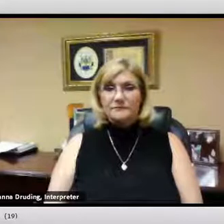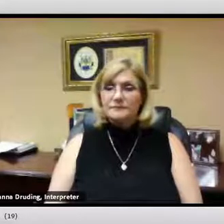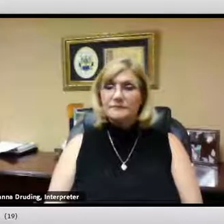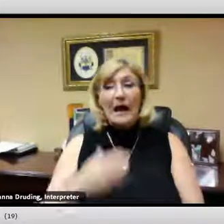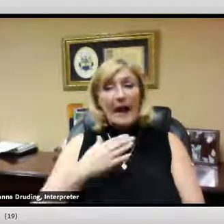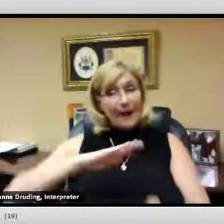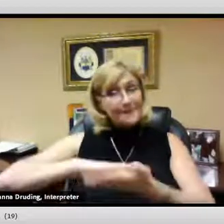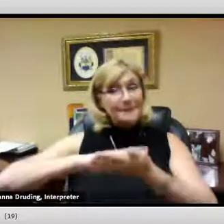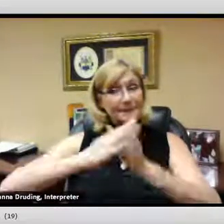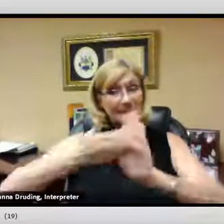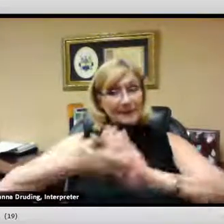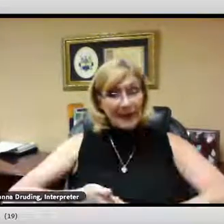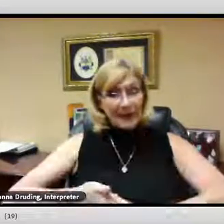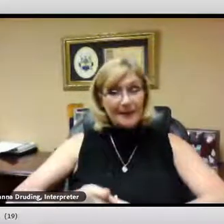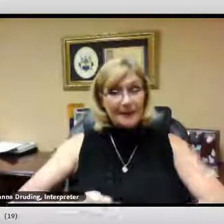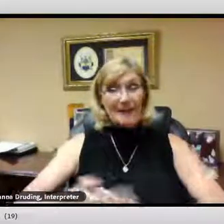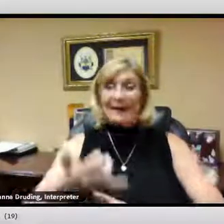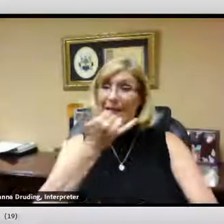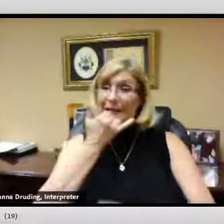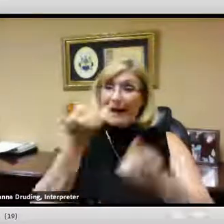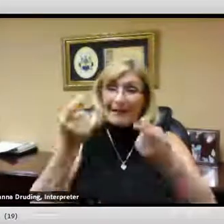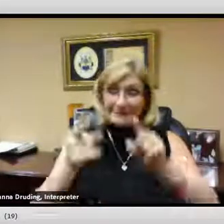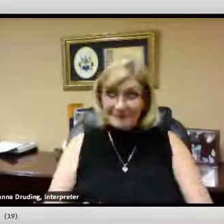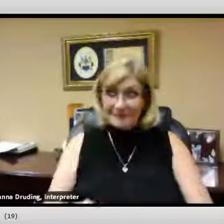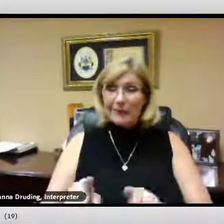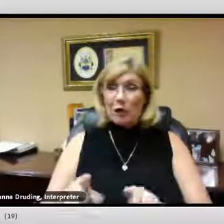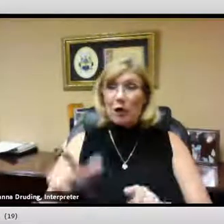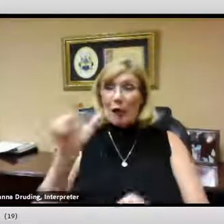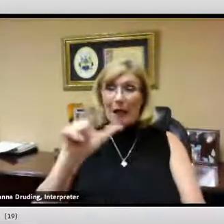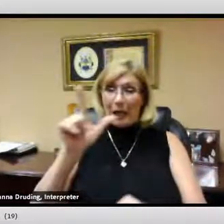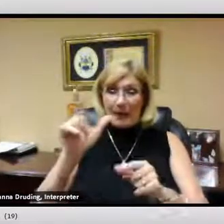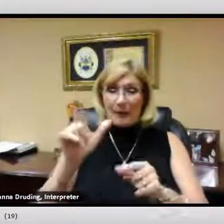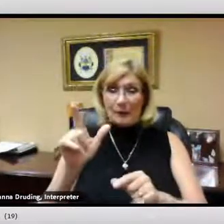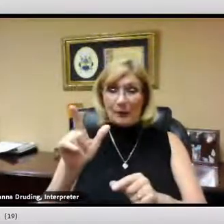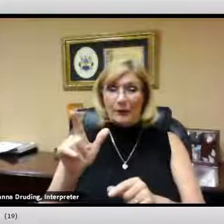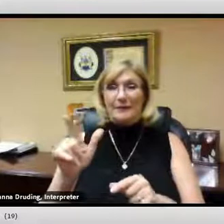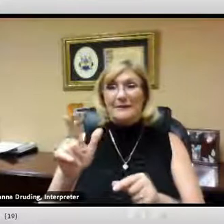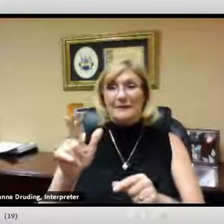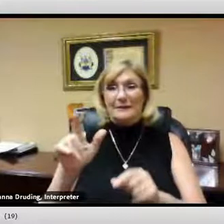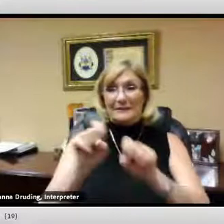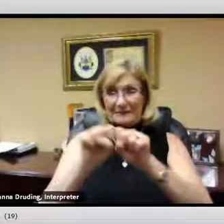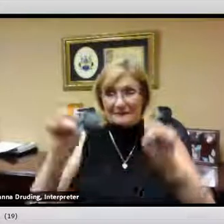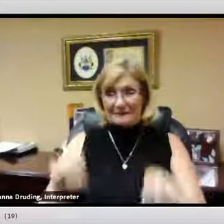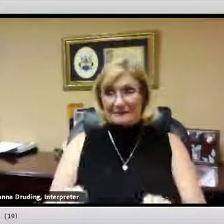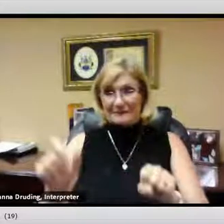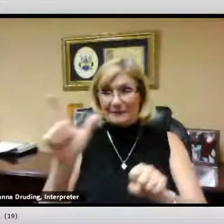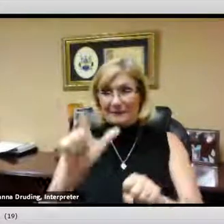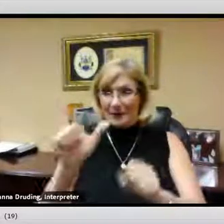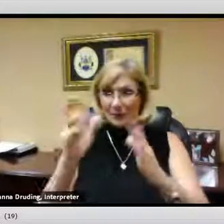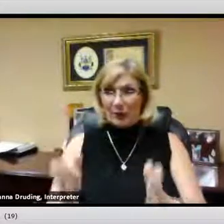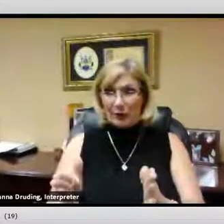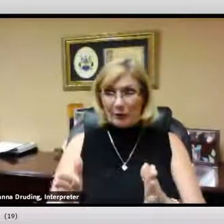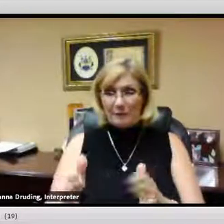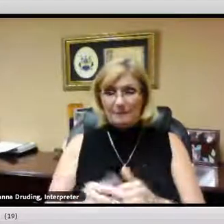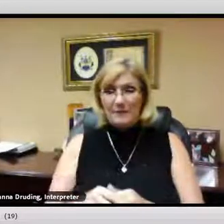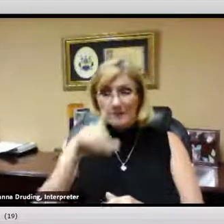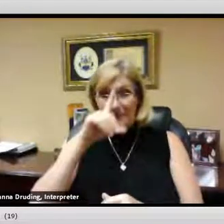I became an accidental systems librarian just because I got this job, basically.